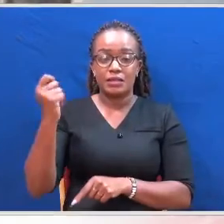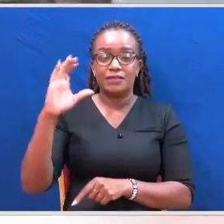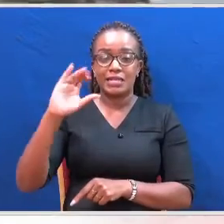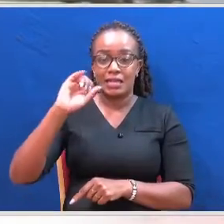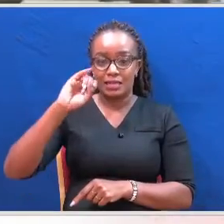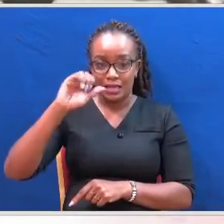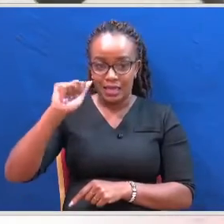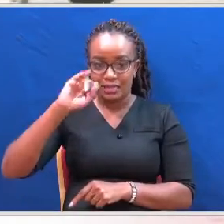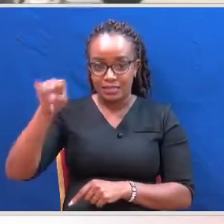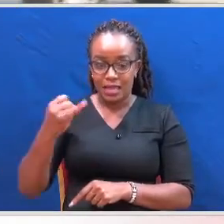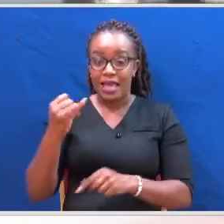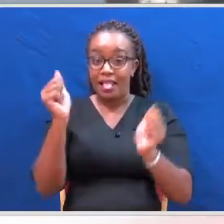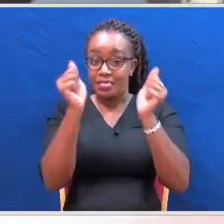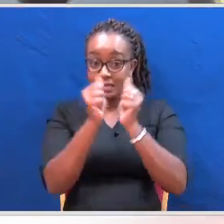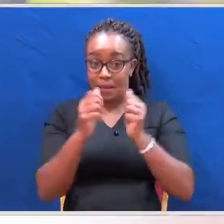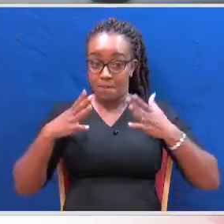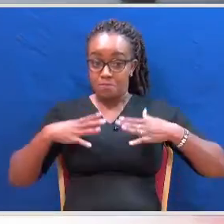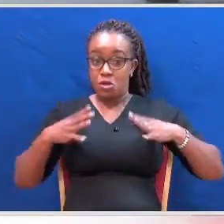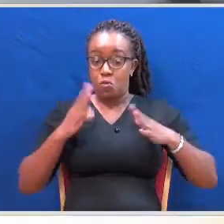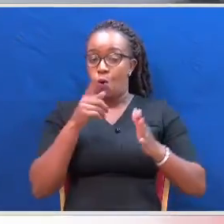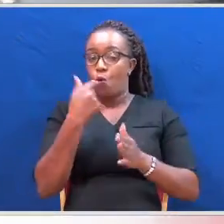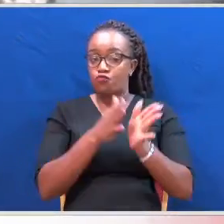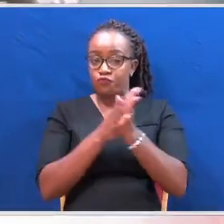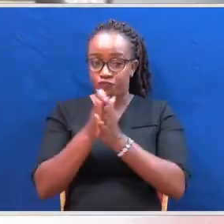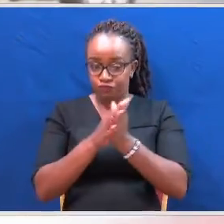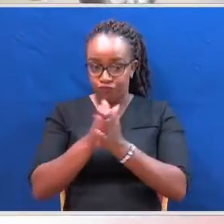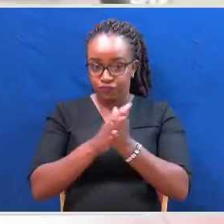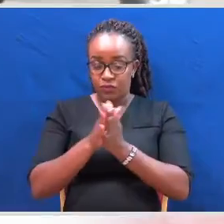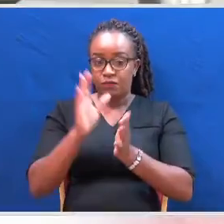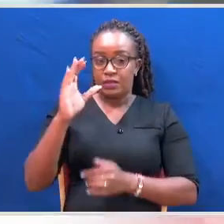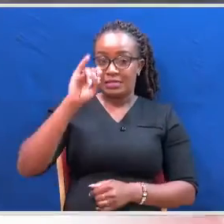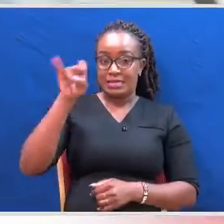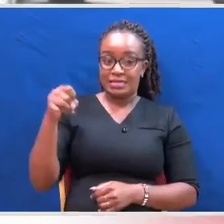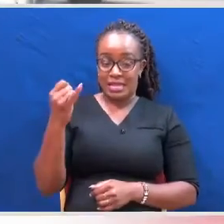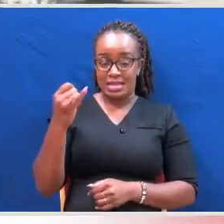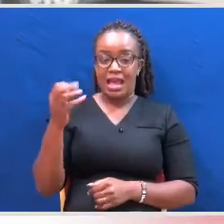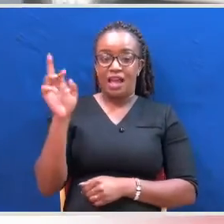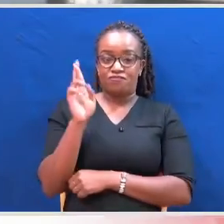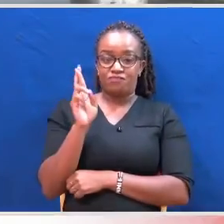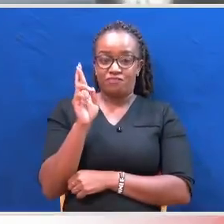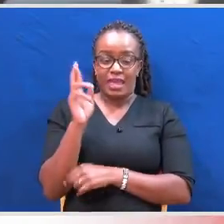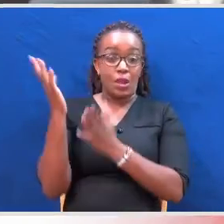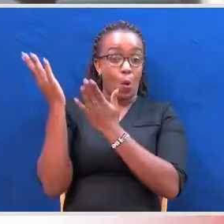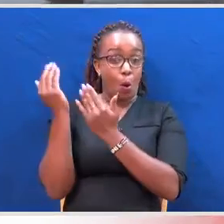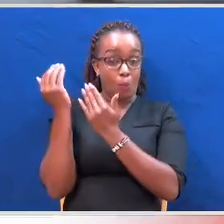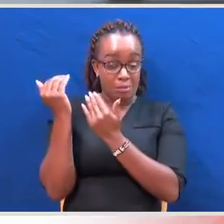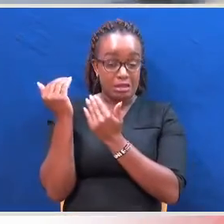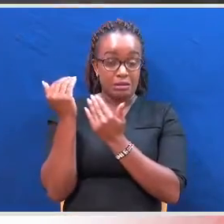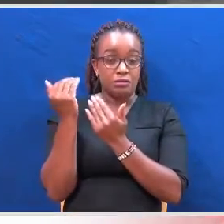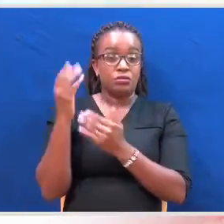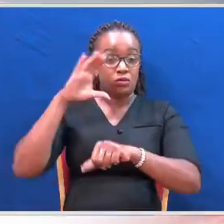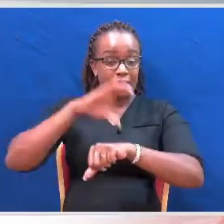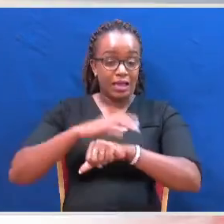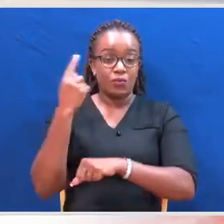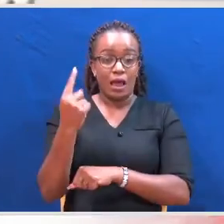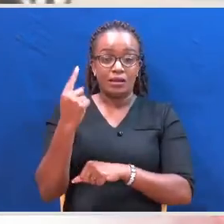amid the 10 candidates anticipating a grueling period ahead, with fingers crossed, your guess is as good as mine on who